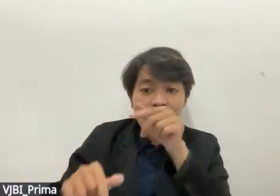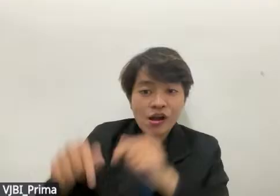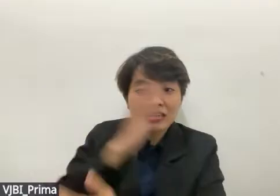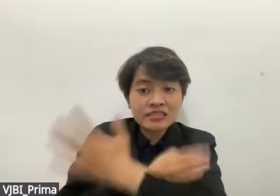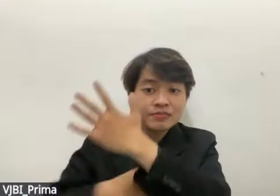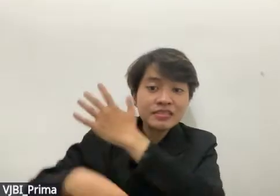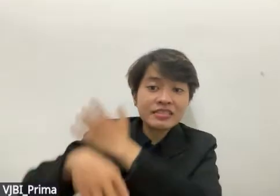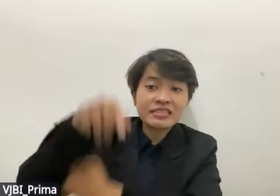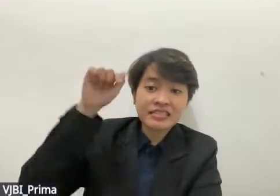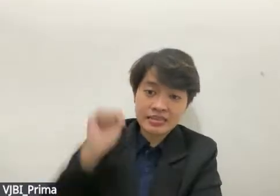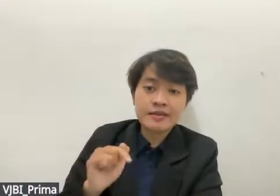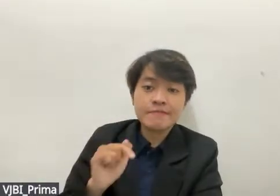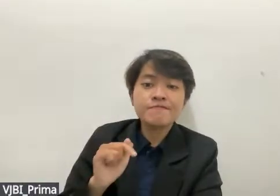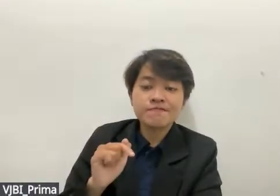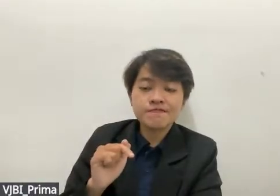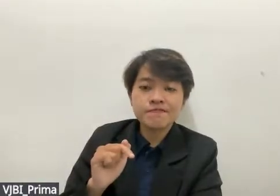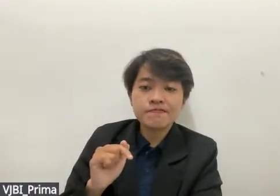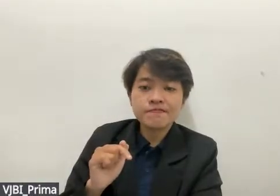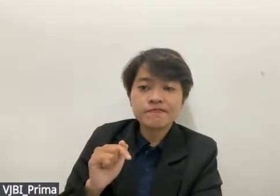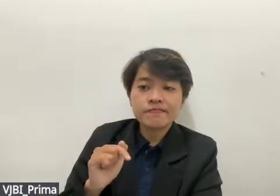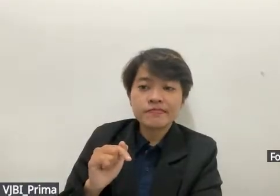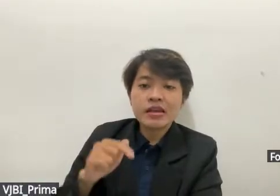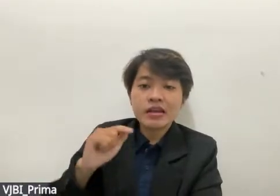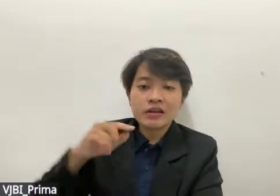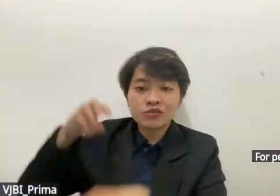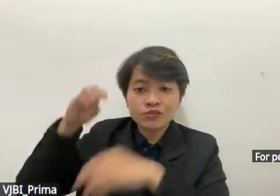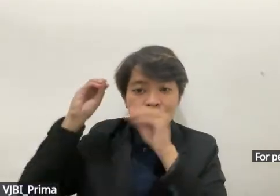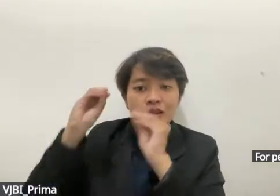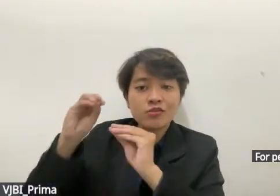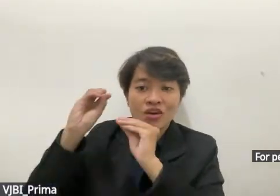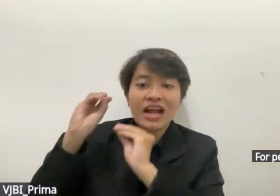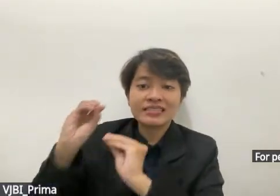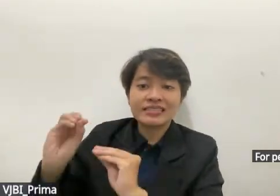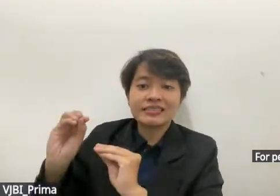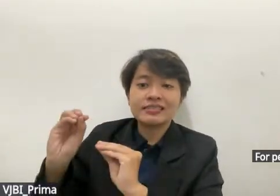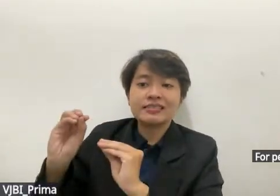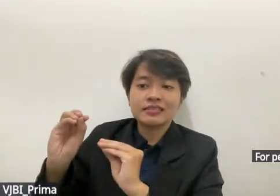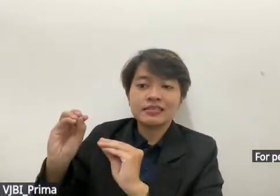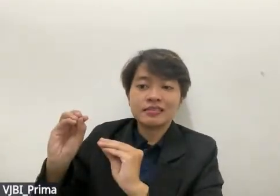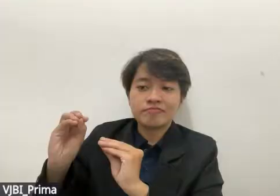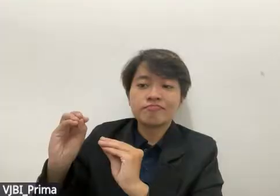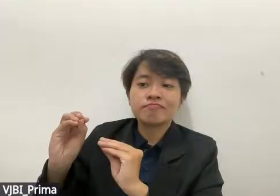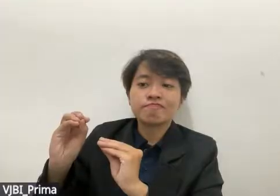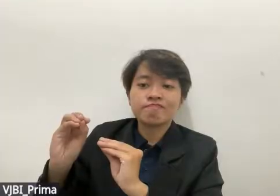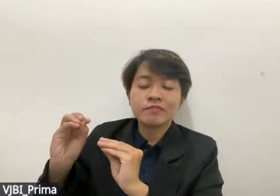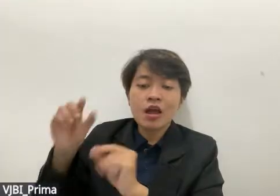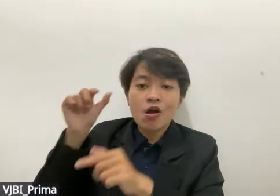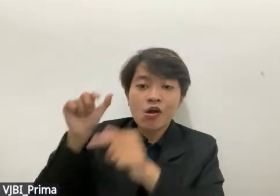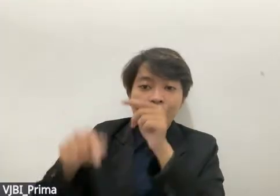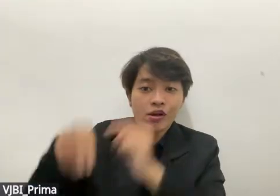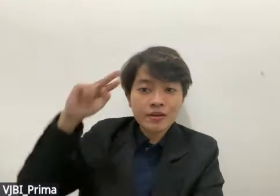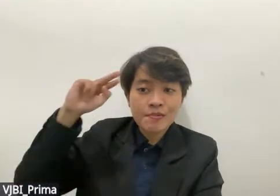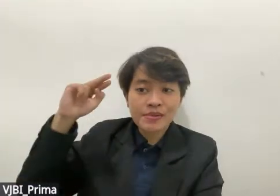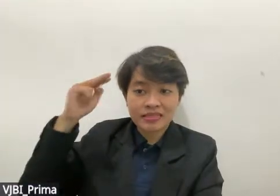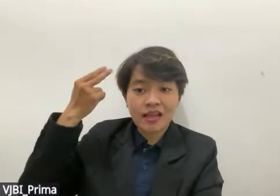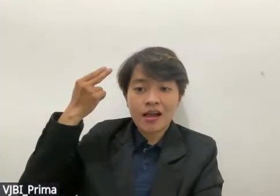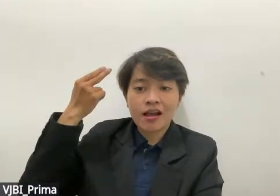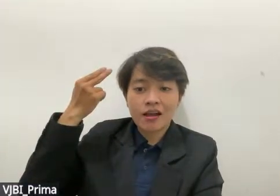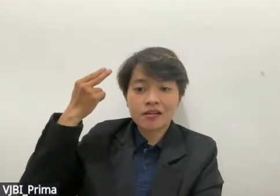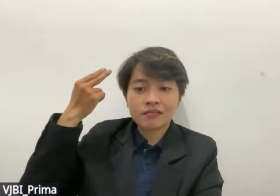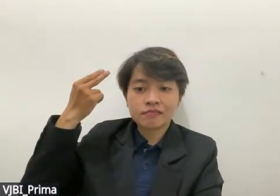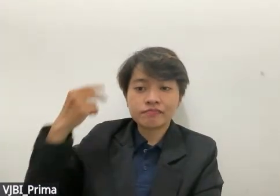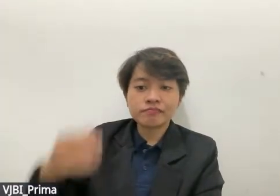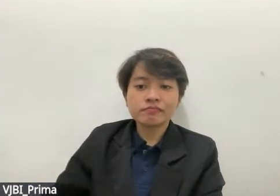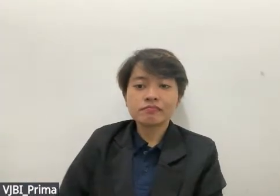disabilities. I think to educate them in especially in a group, in